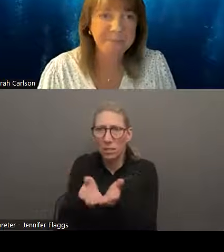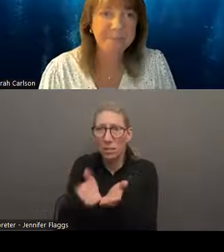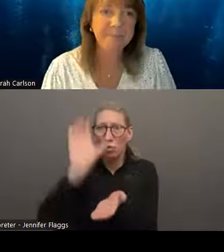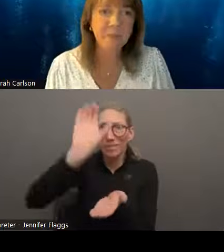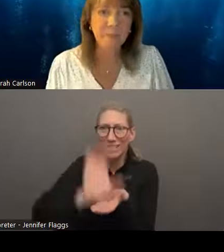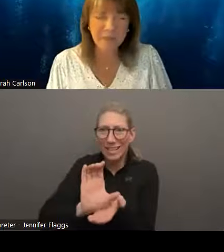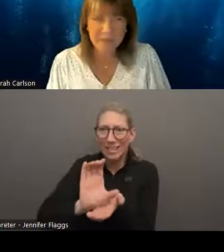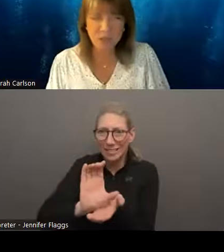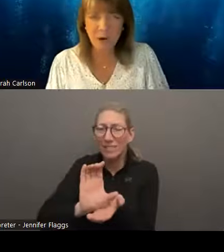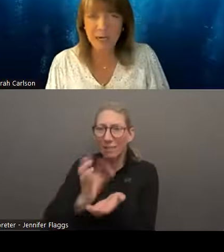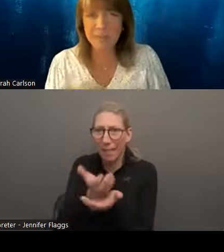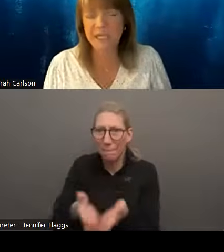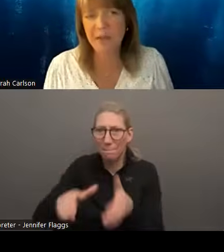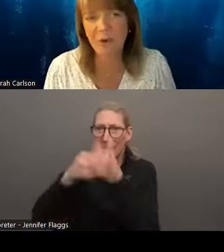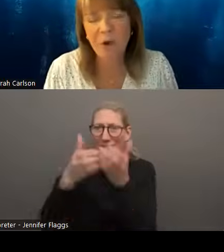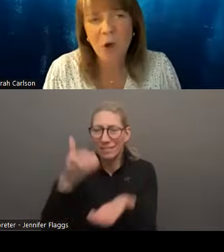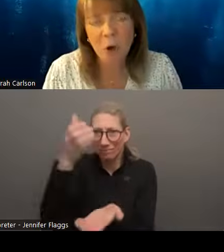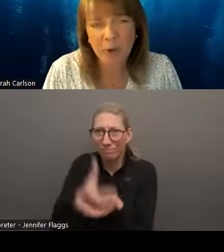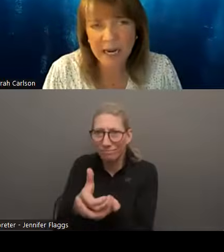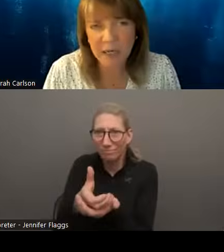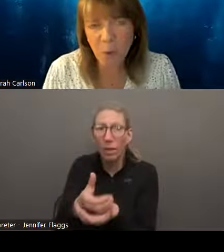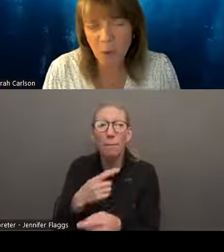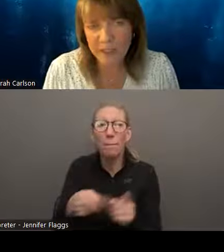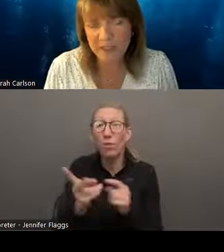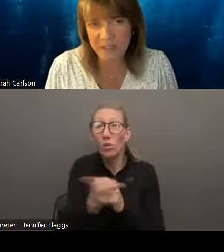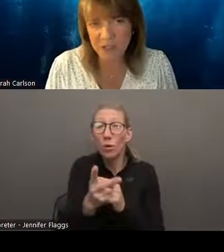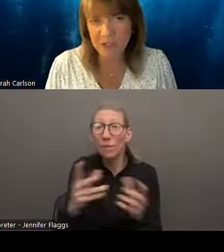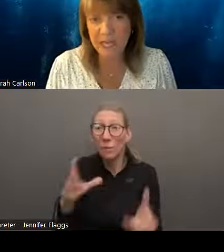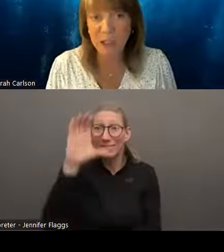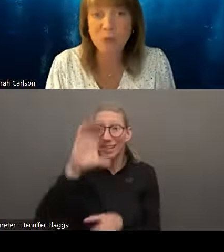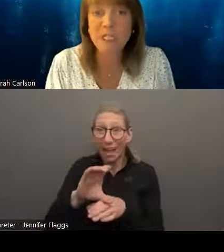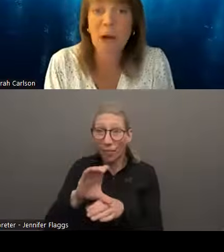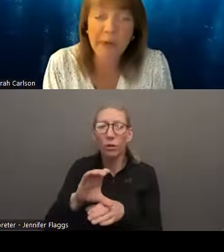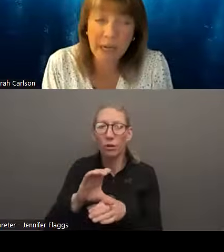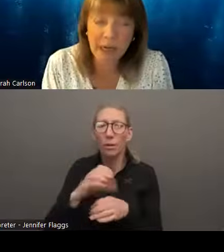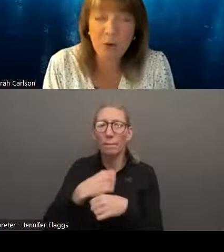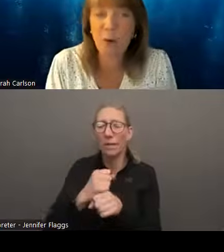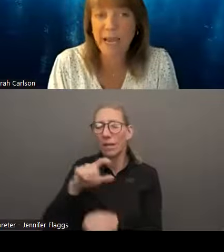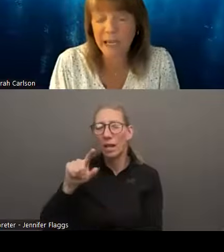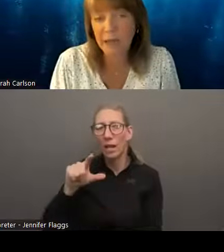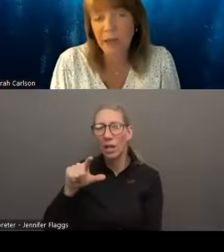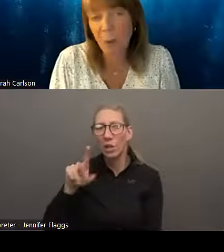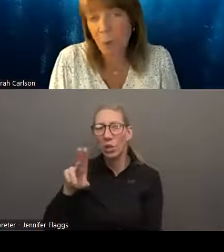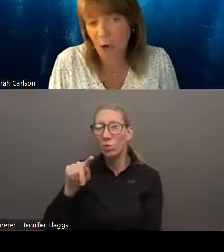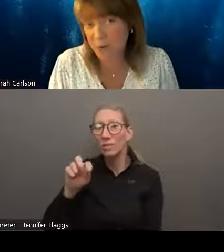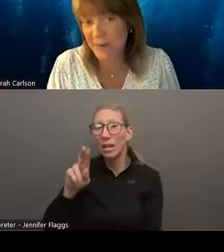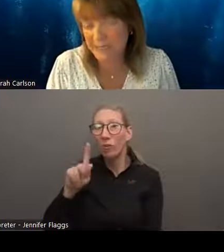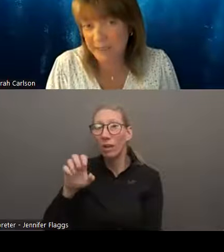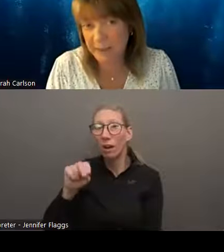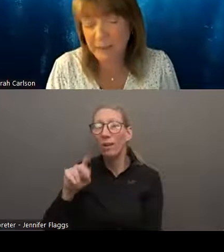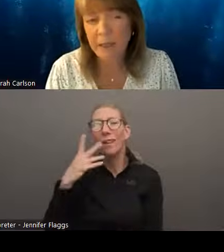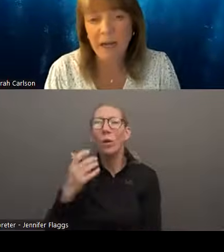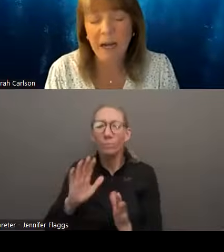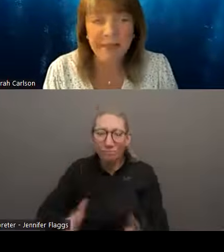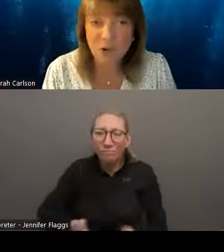basin. But these 2 items together created what is essentially a luterion, or a wash